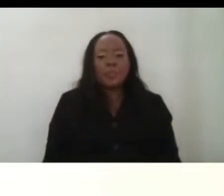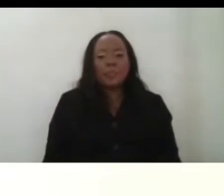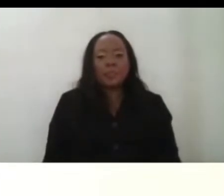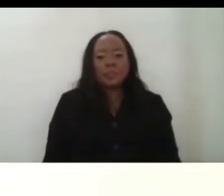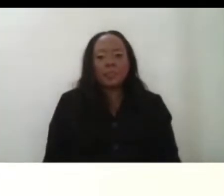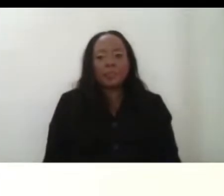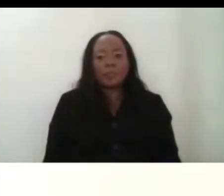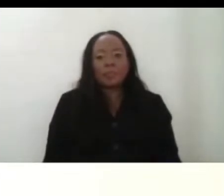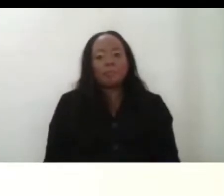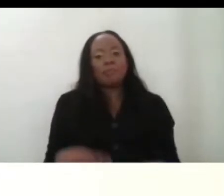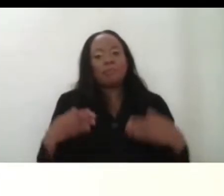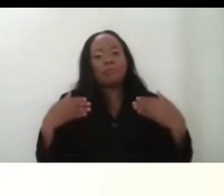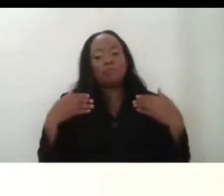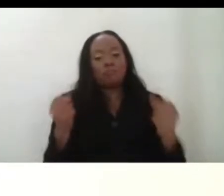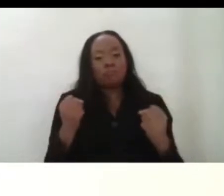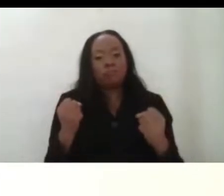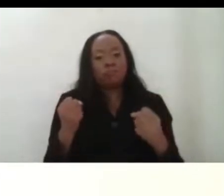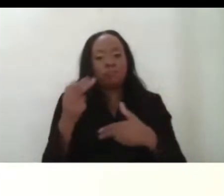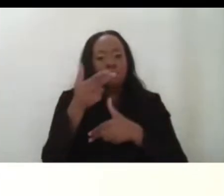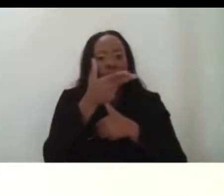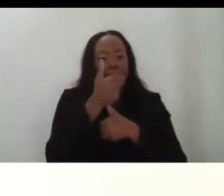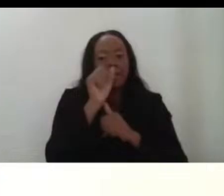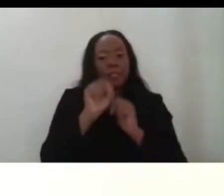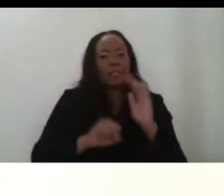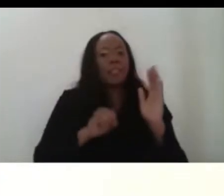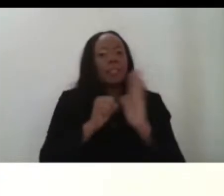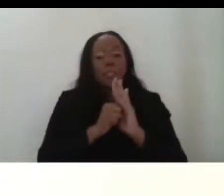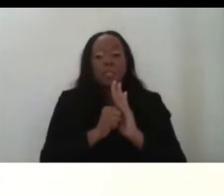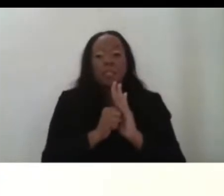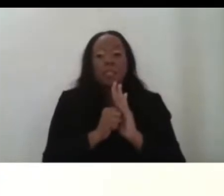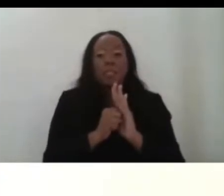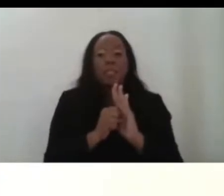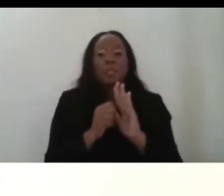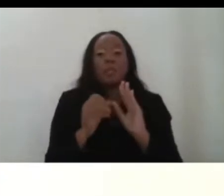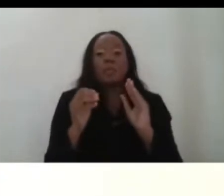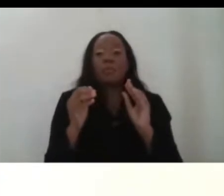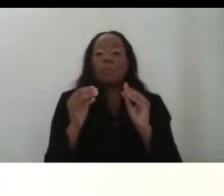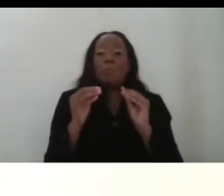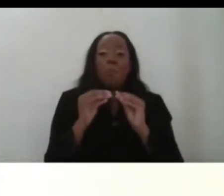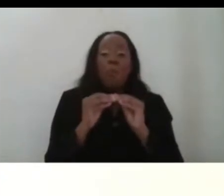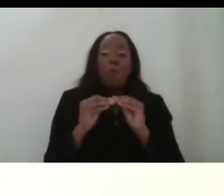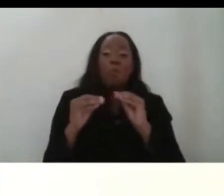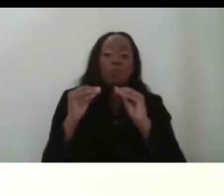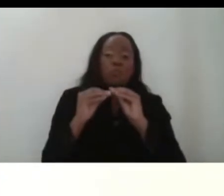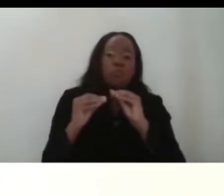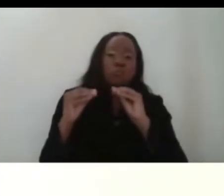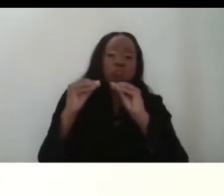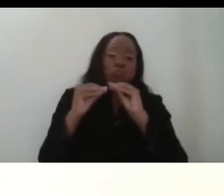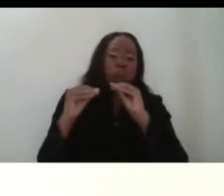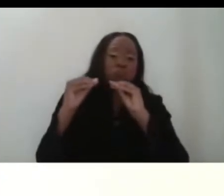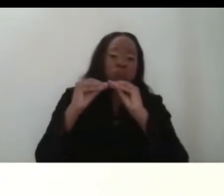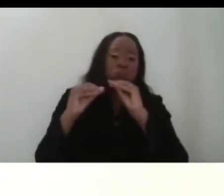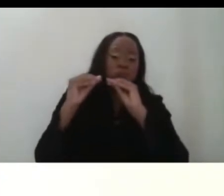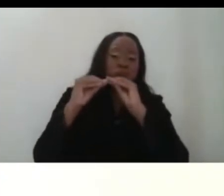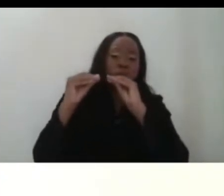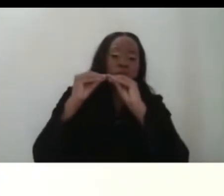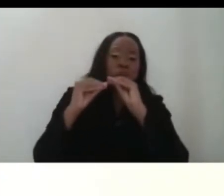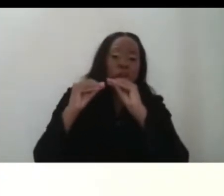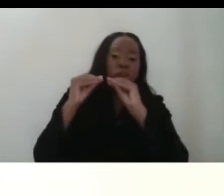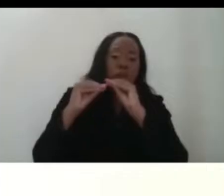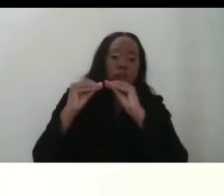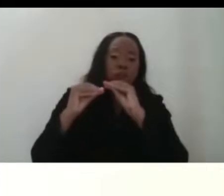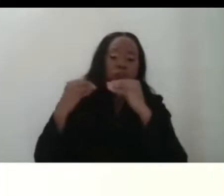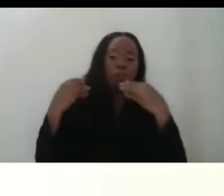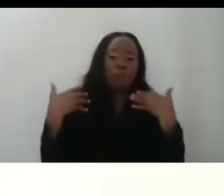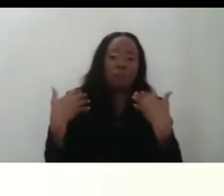Intense hurricane seasons is becoming a reality and a repeat event year after year.